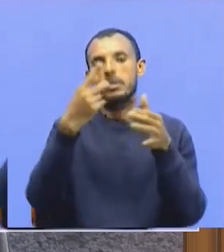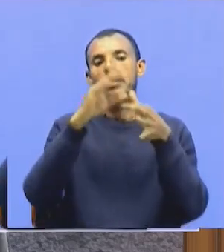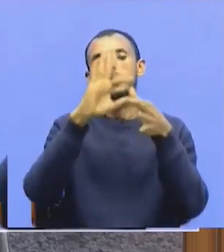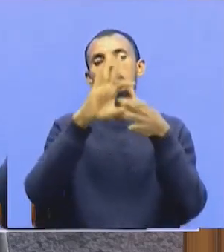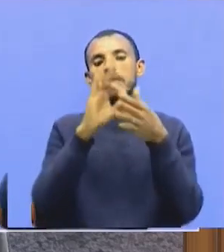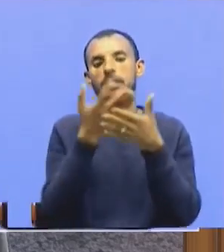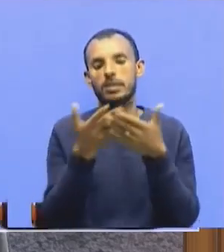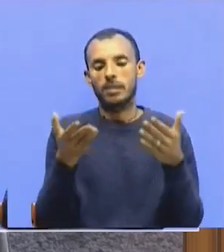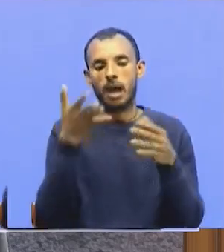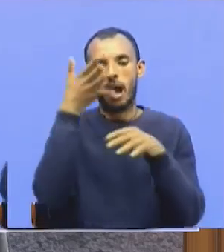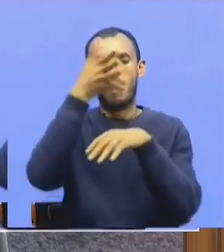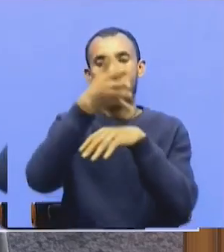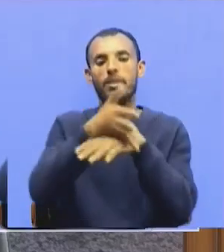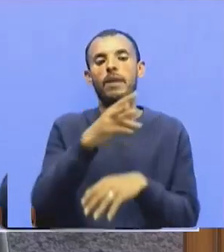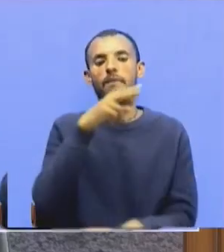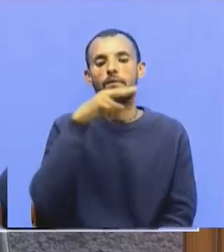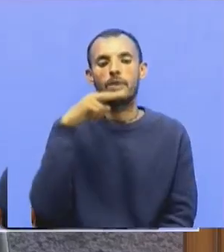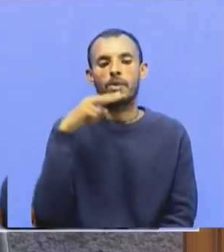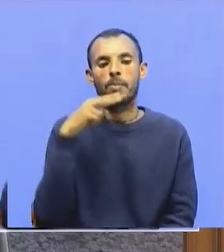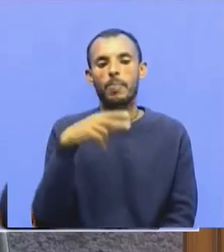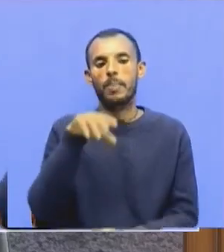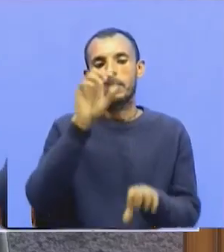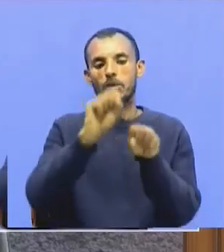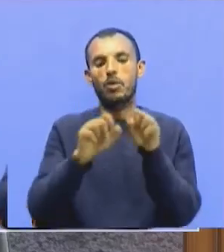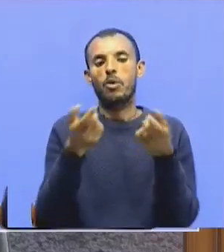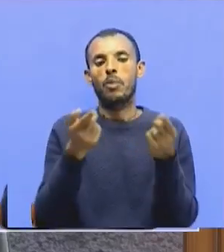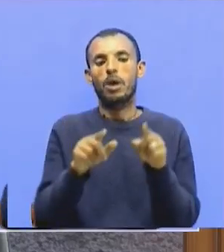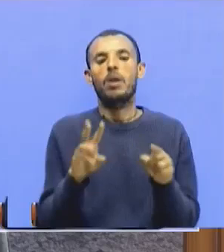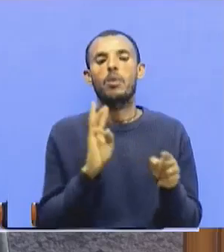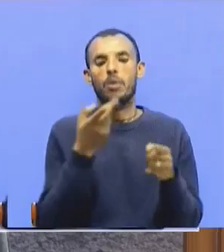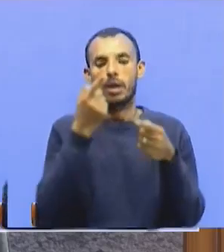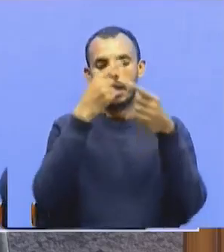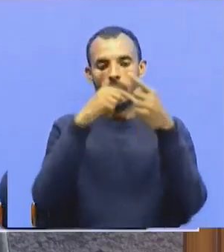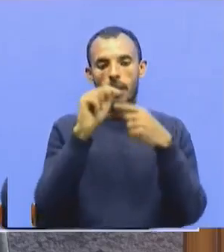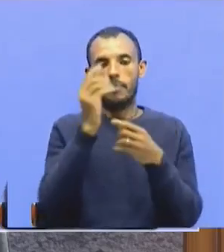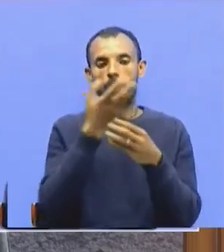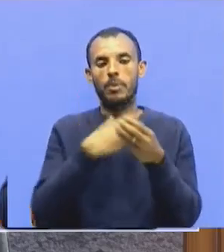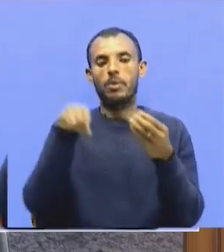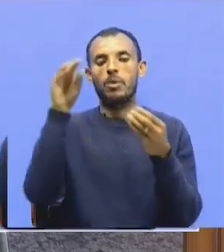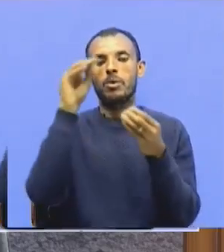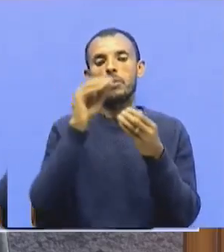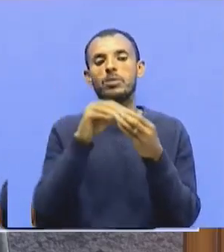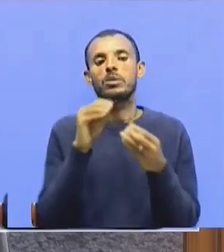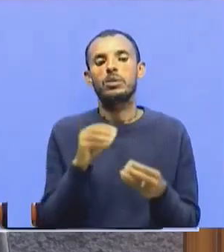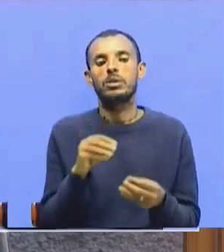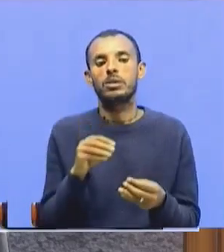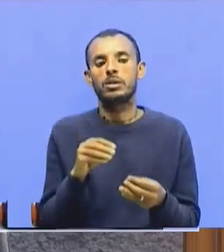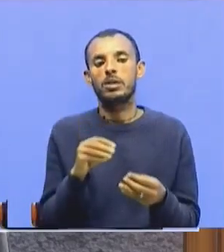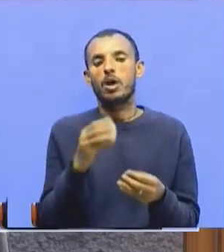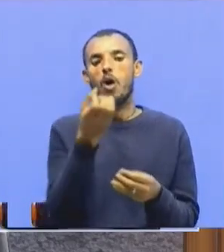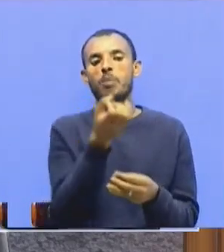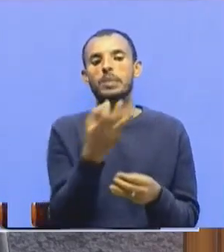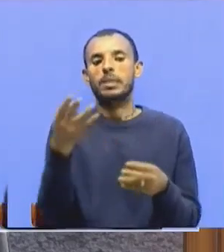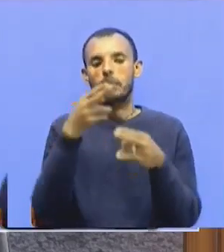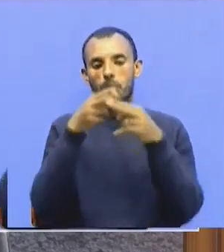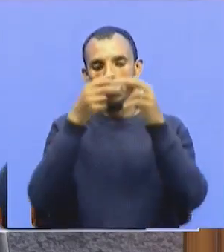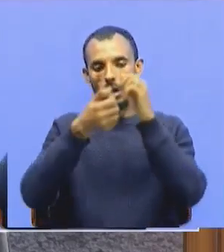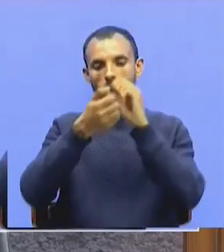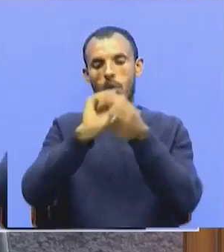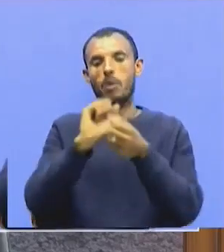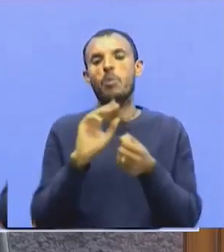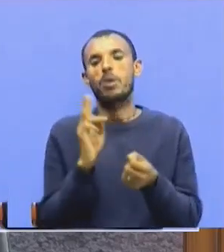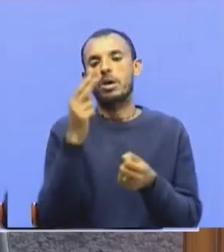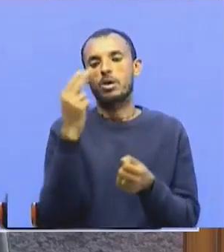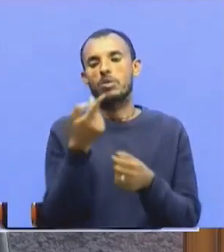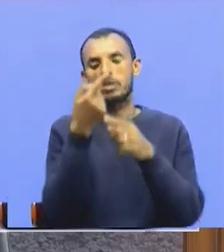mostly after verbs. So when we come to also objective pronoun, we can use different of